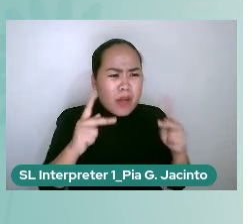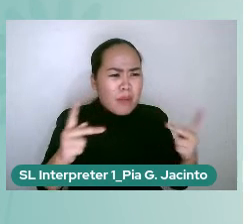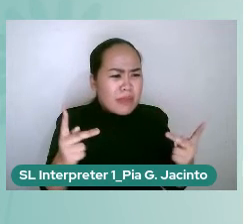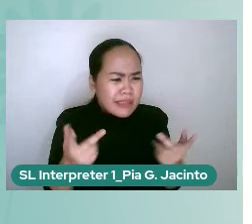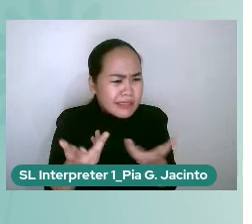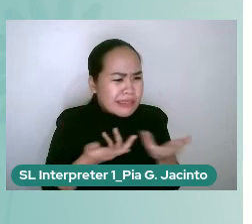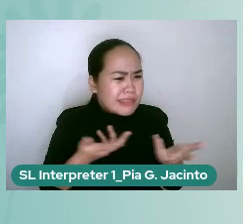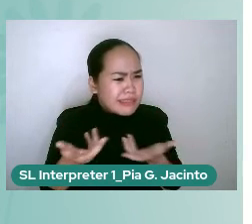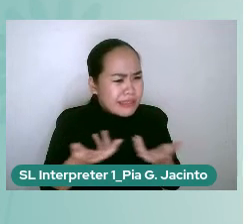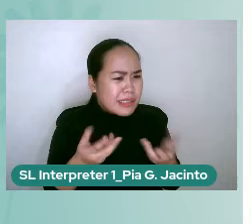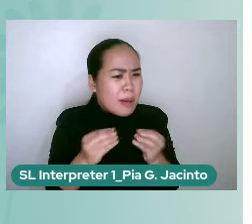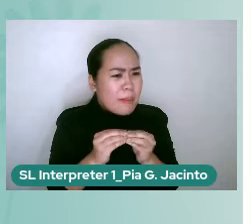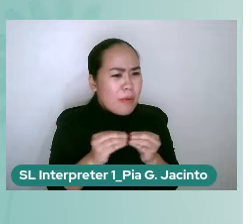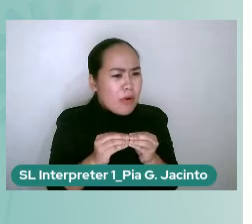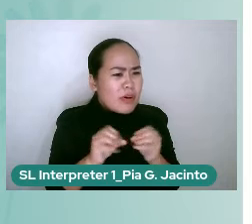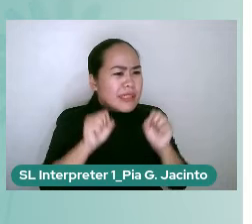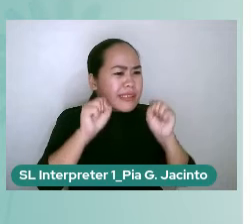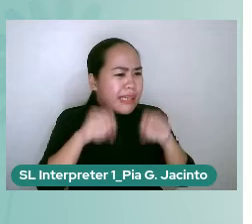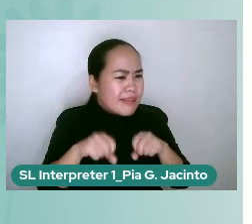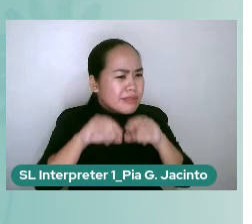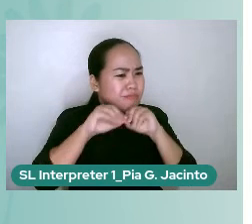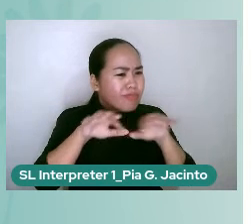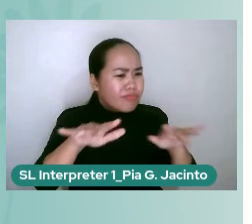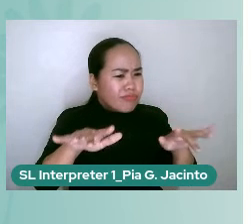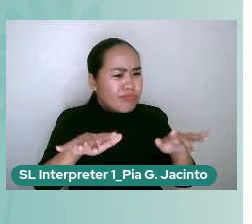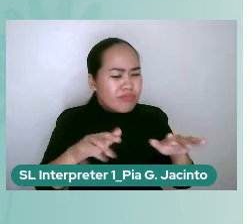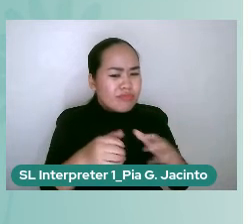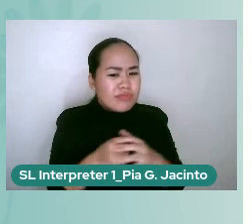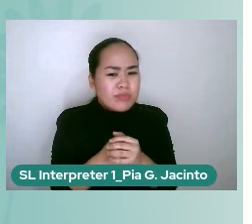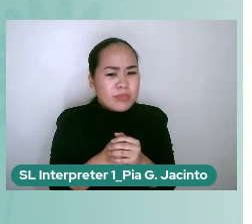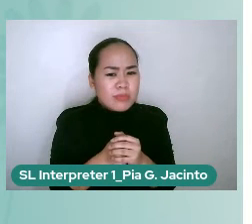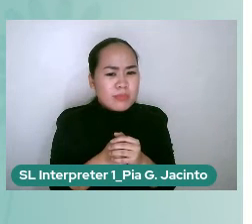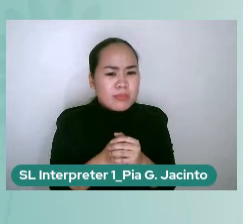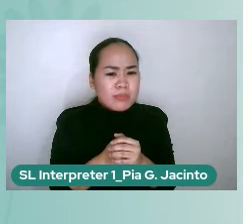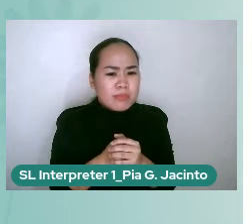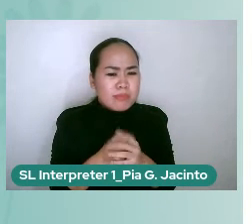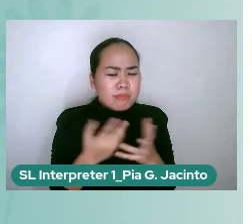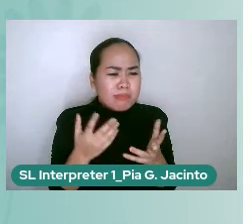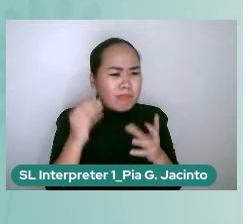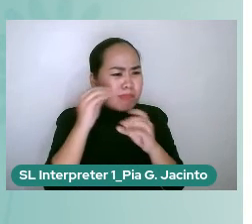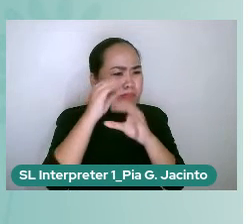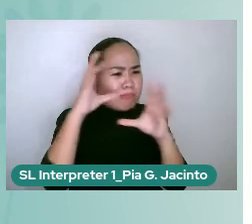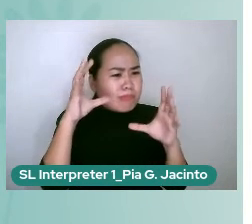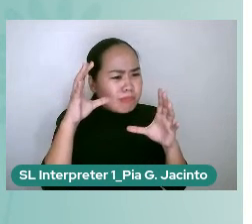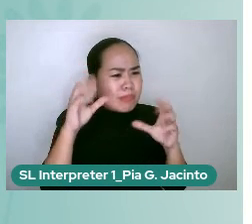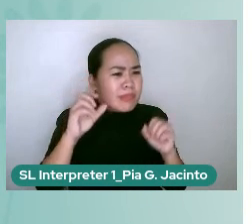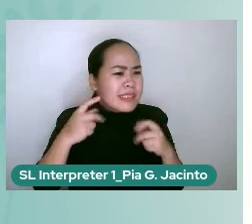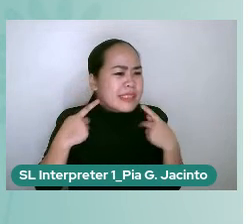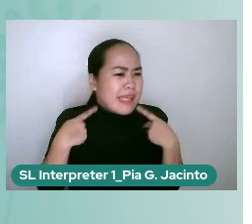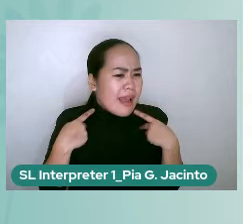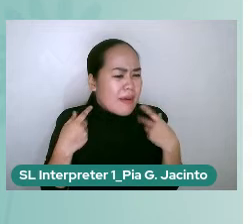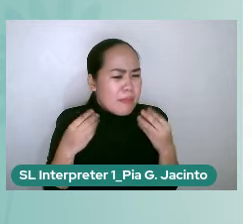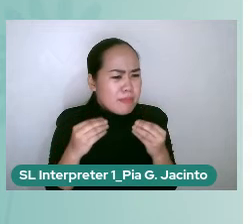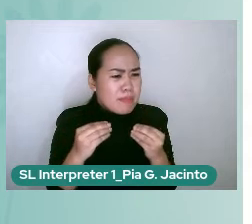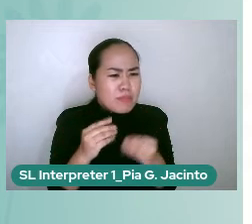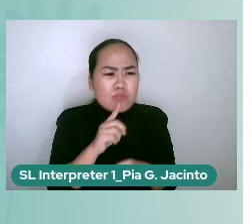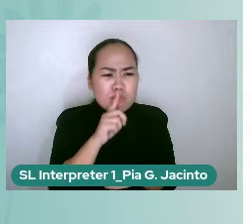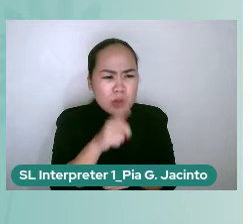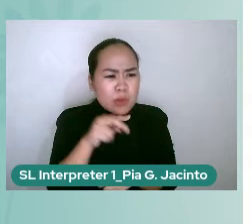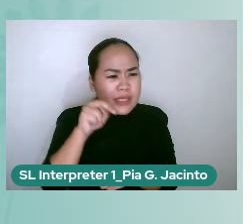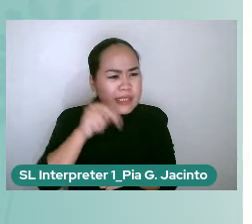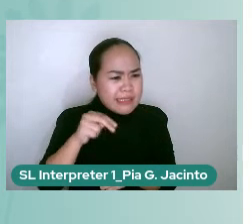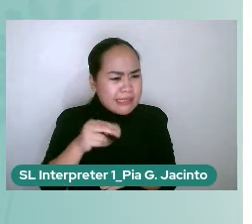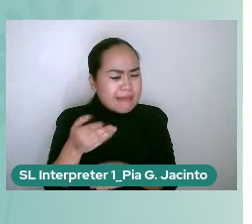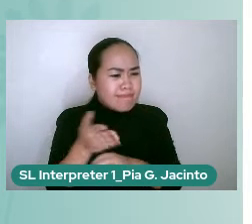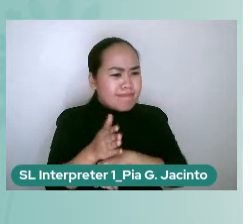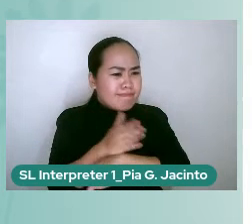reach the targets that have been specified? As a broad concept, let's recognize that there is major innovation in cervical cancer, and how do we leverage